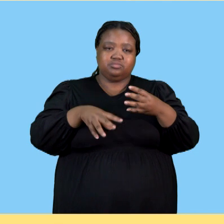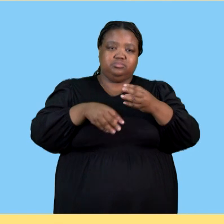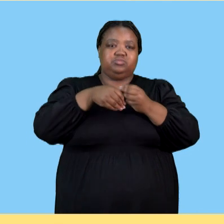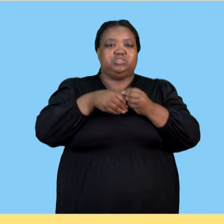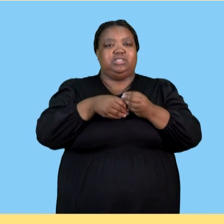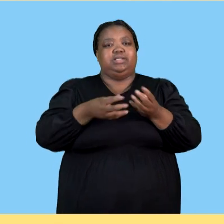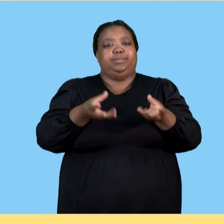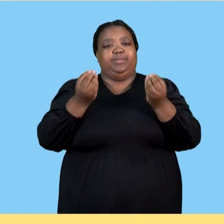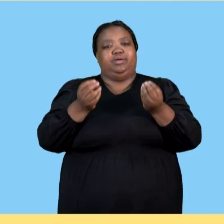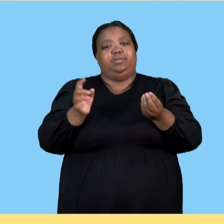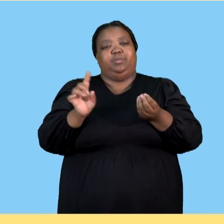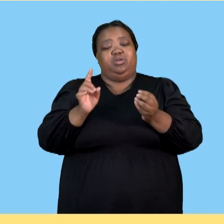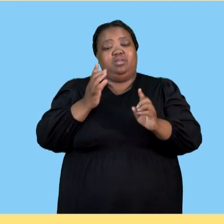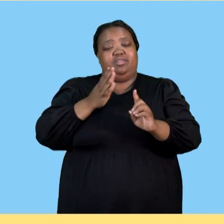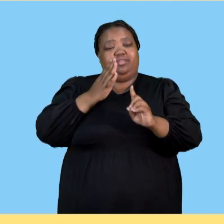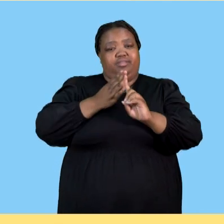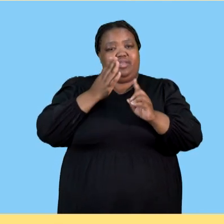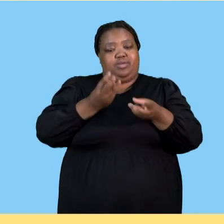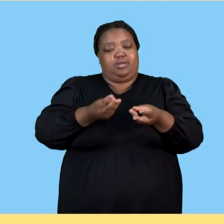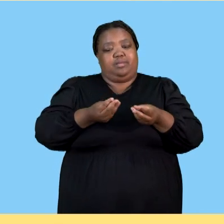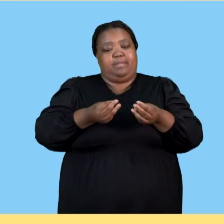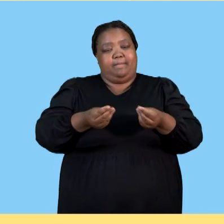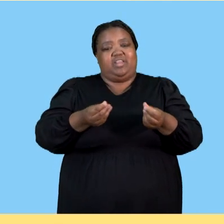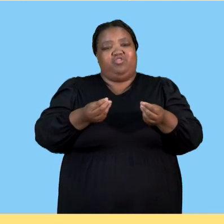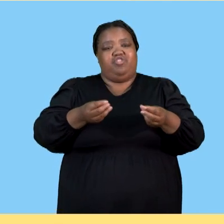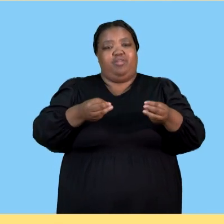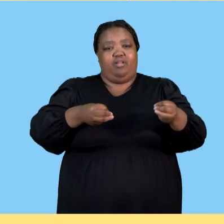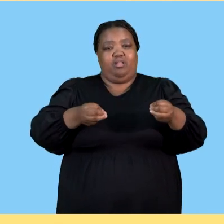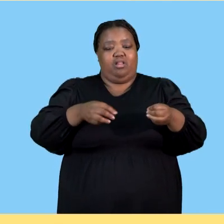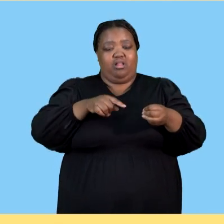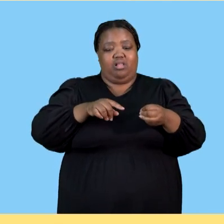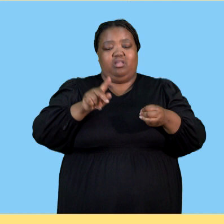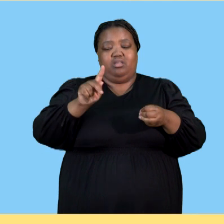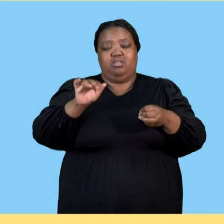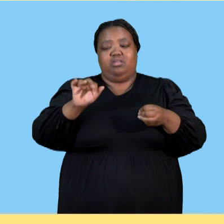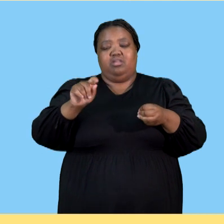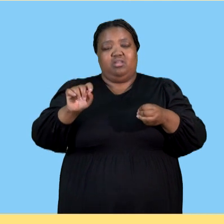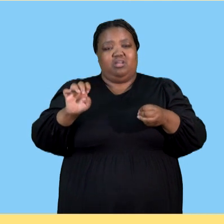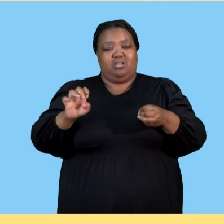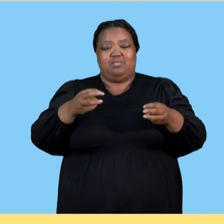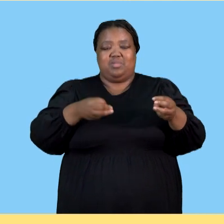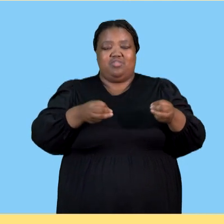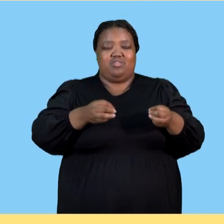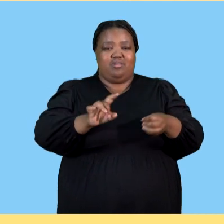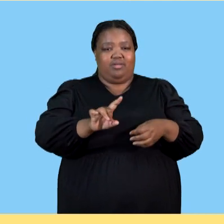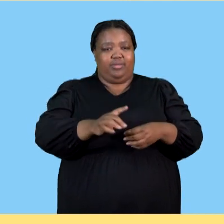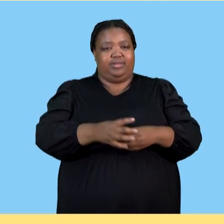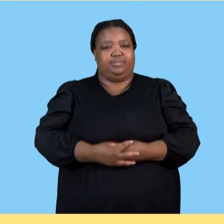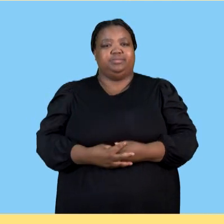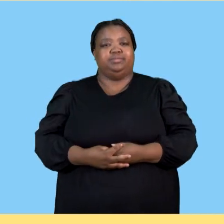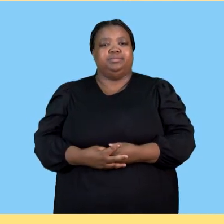these 3, then they give us the direct material cost per kite.